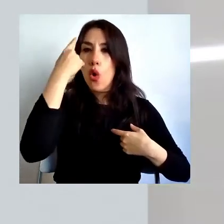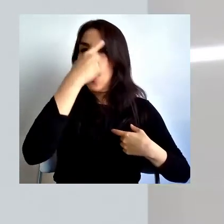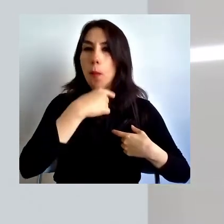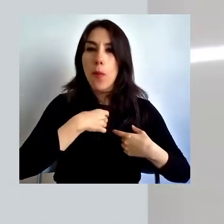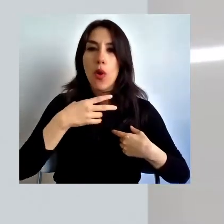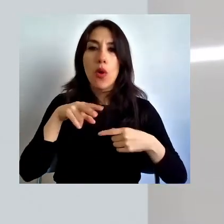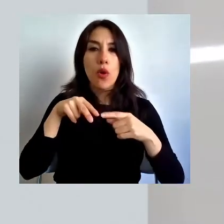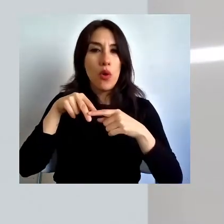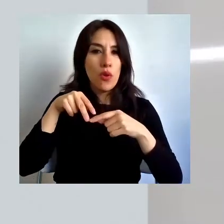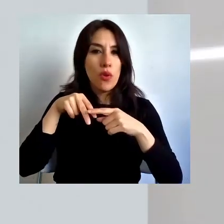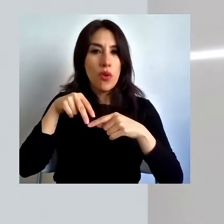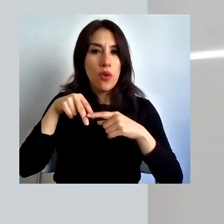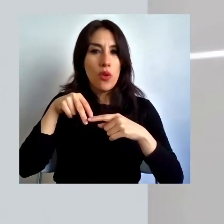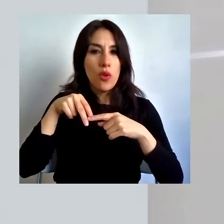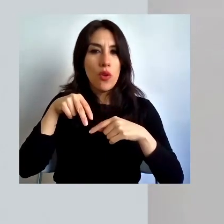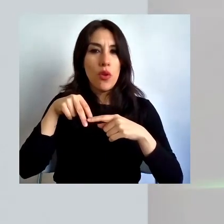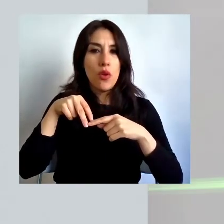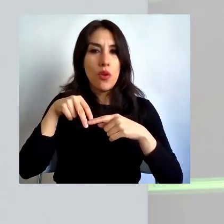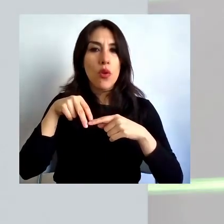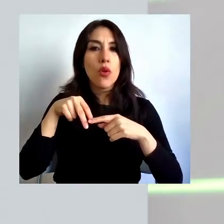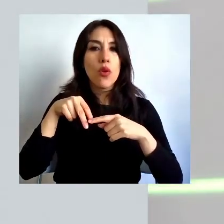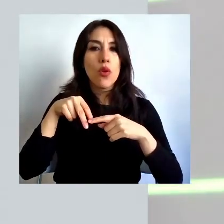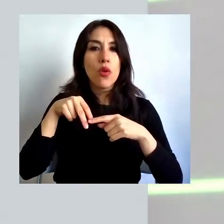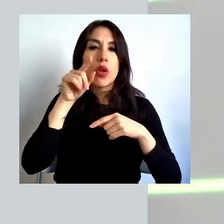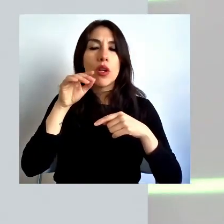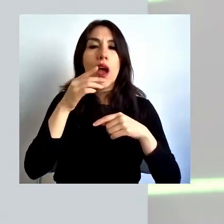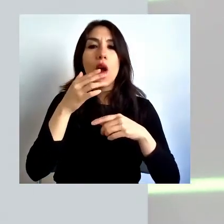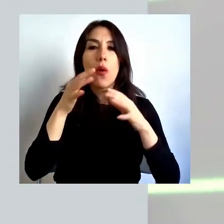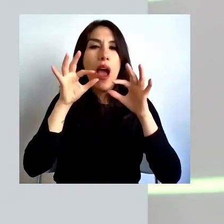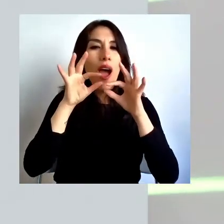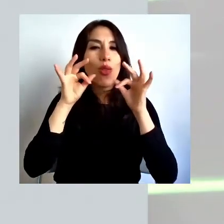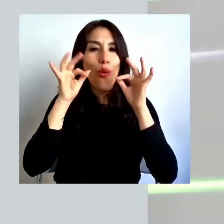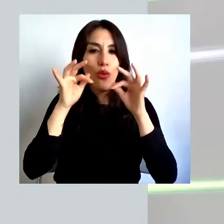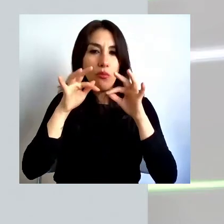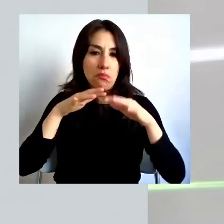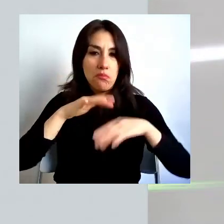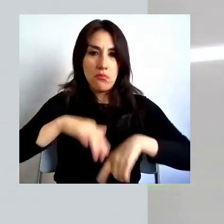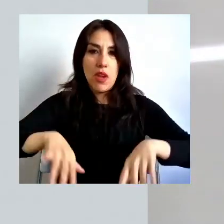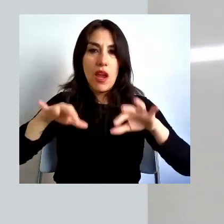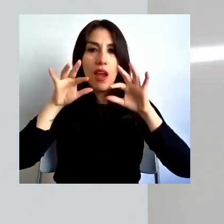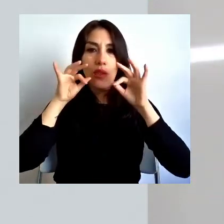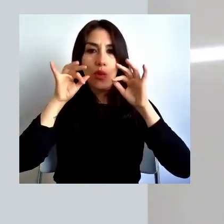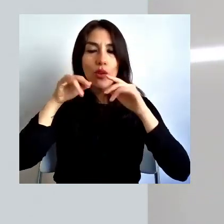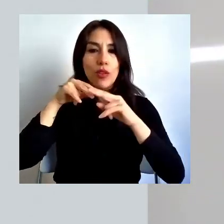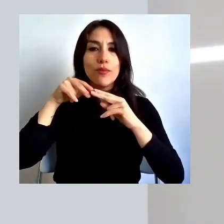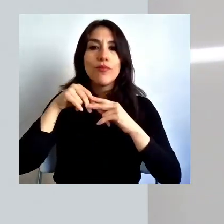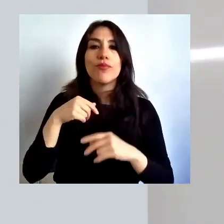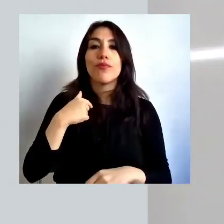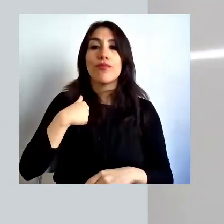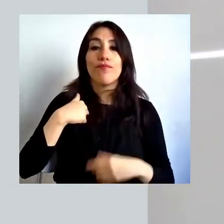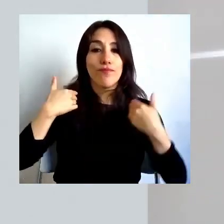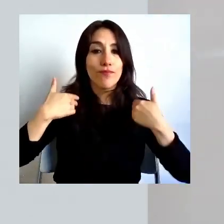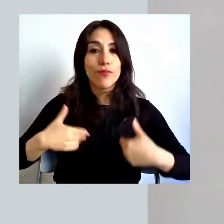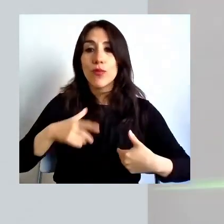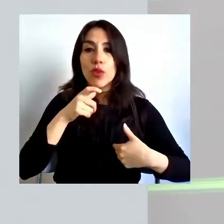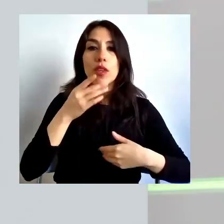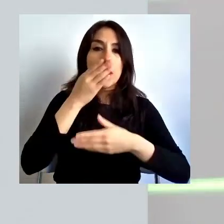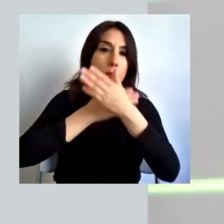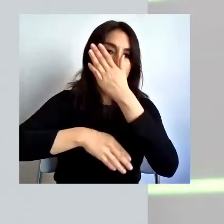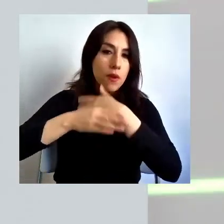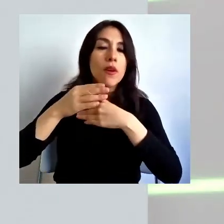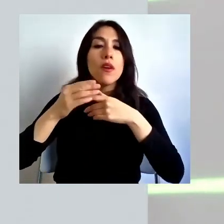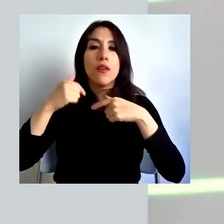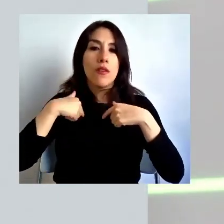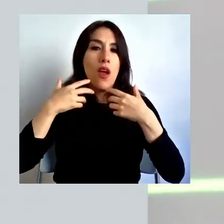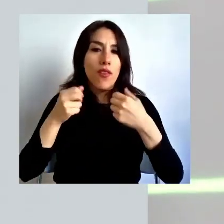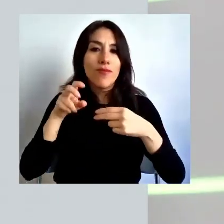and an animal print trousers. And I'm a person with a disability, so I'm sitting on a wheelchair. We